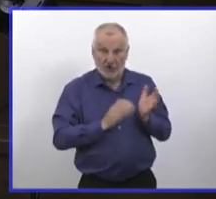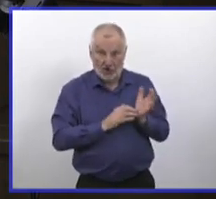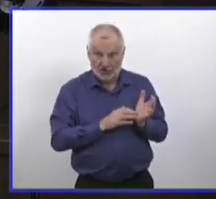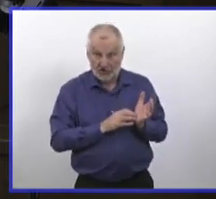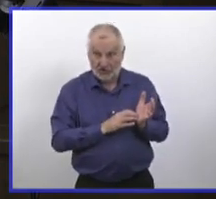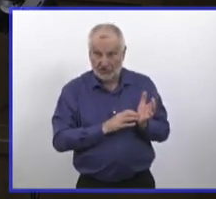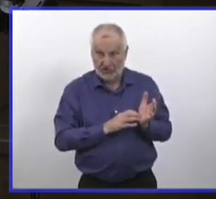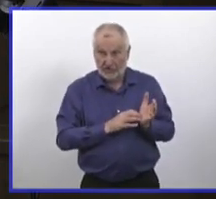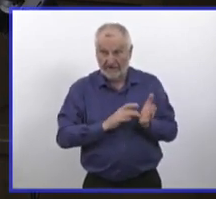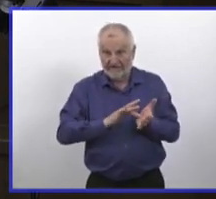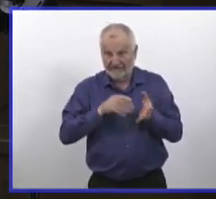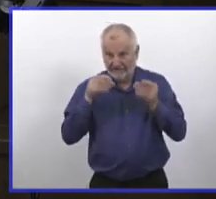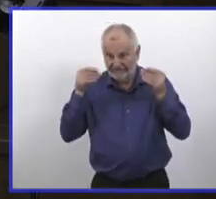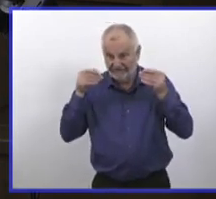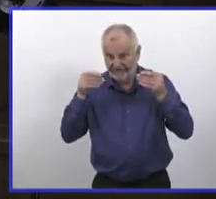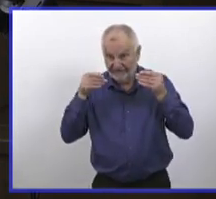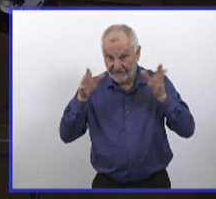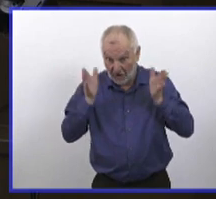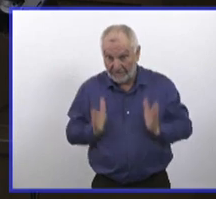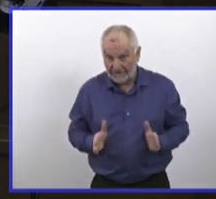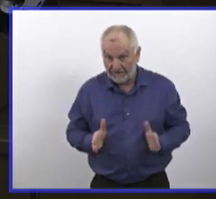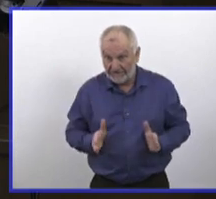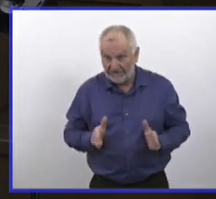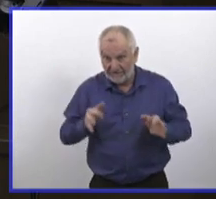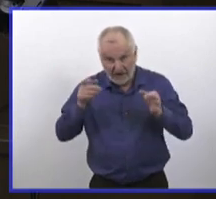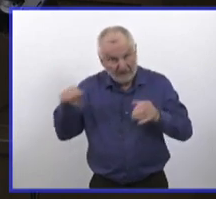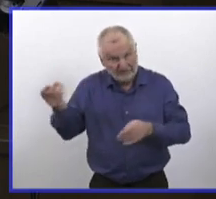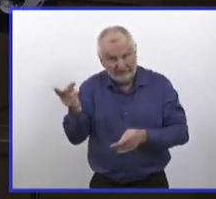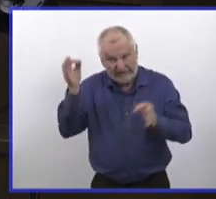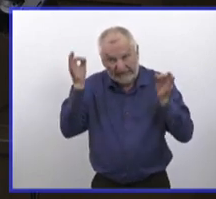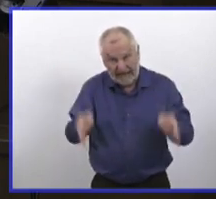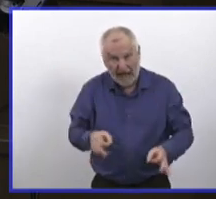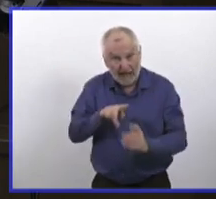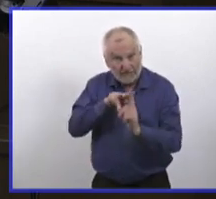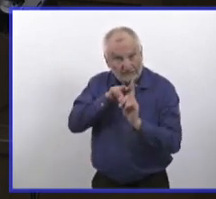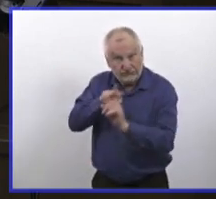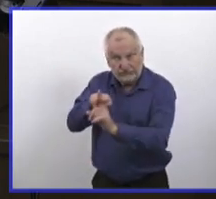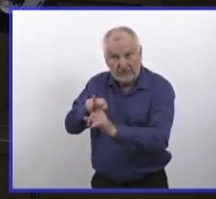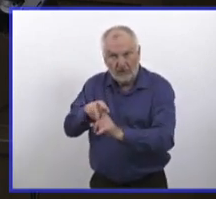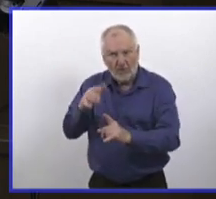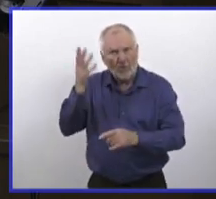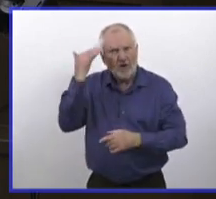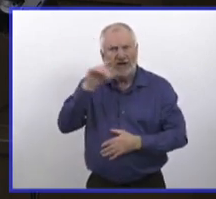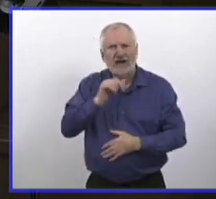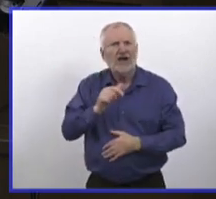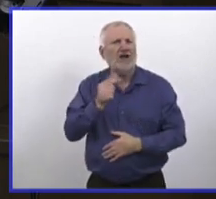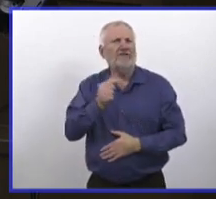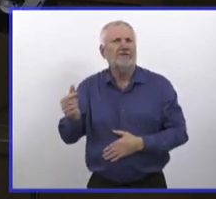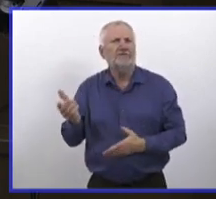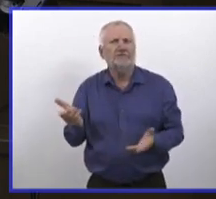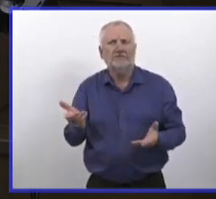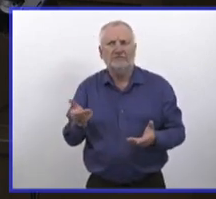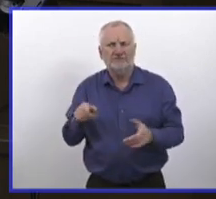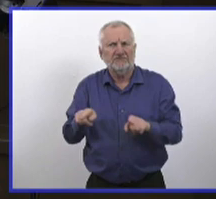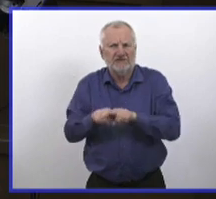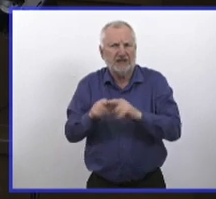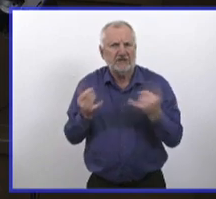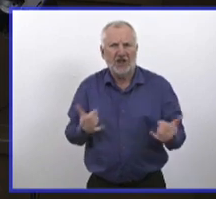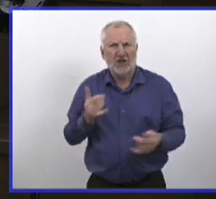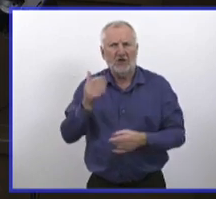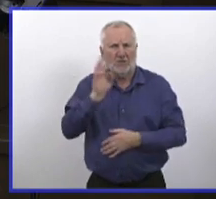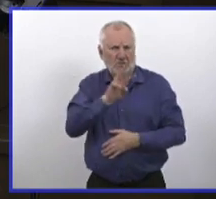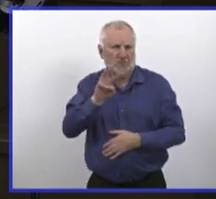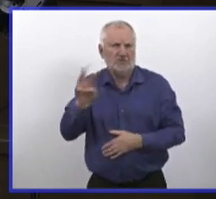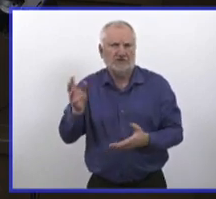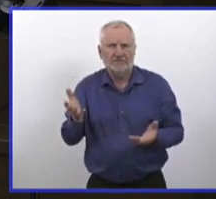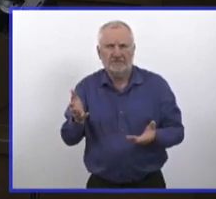own booking. Why is this the best way to reach the people on these priority